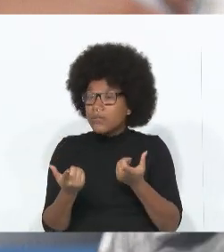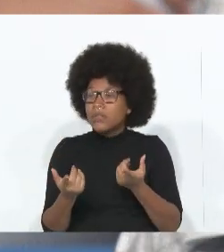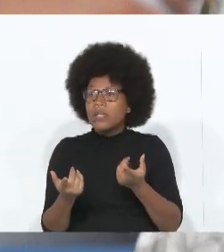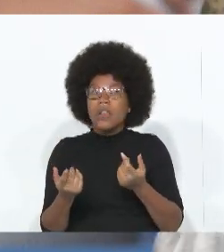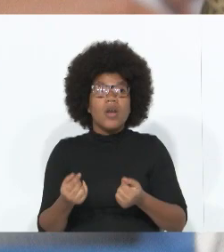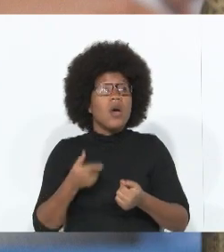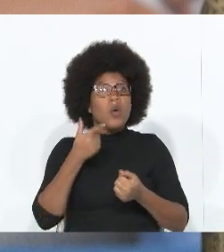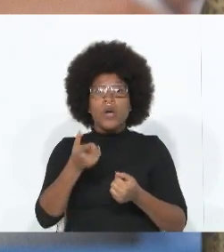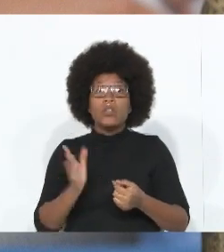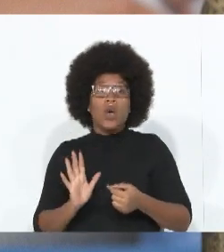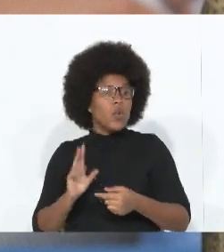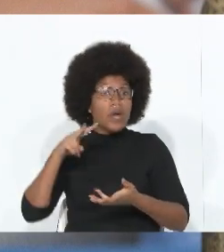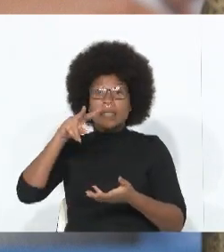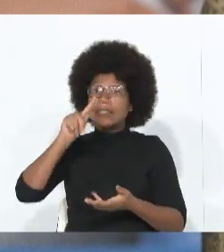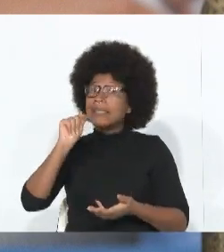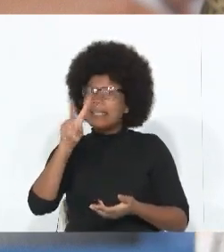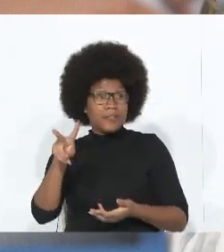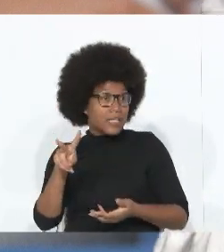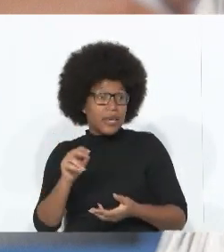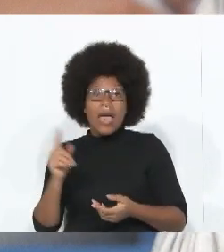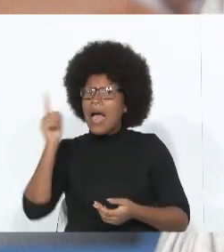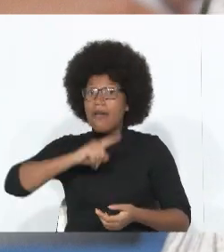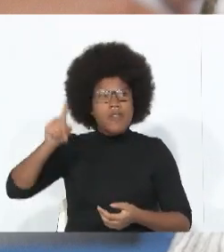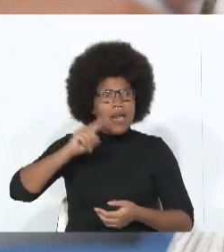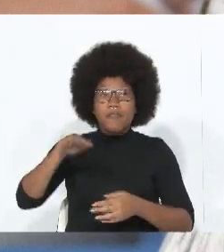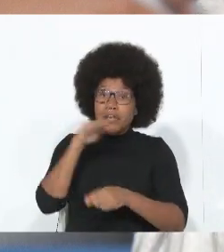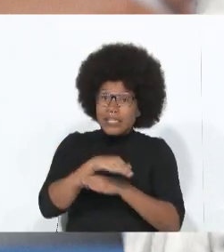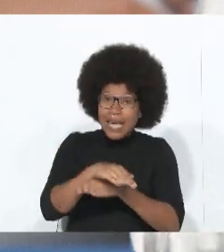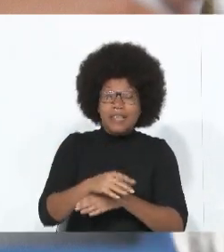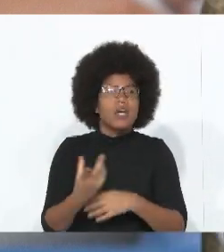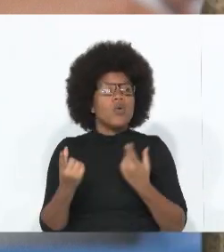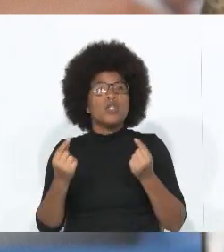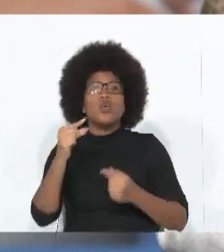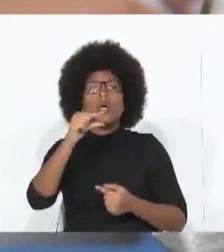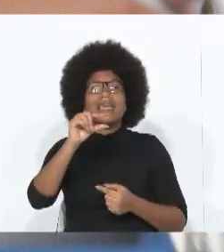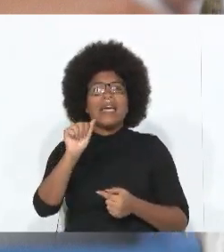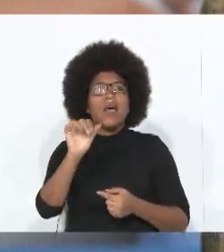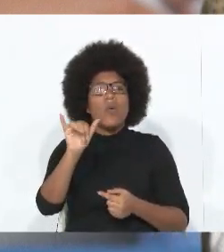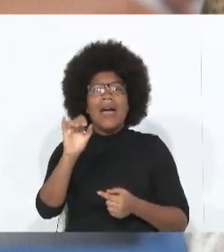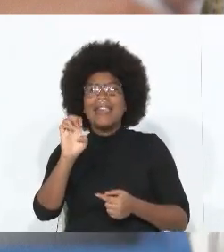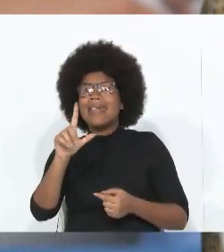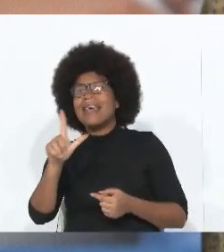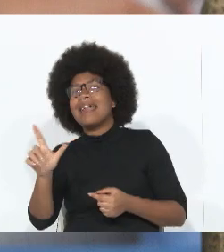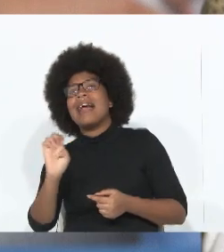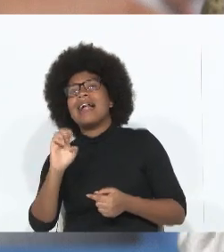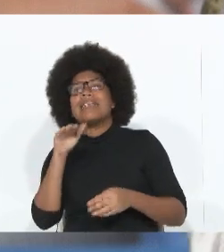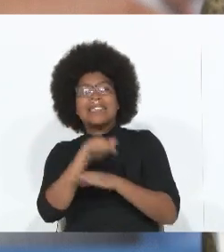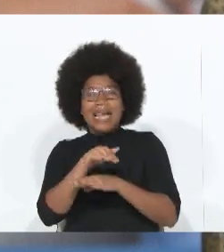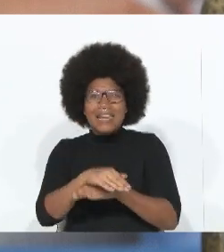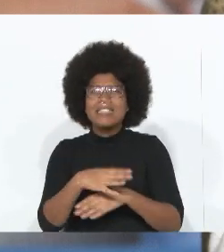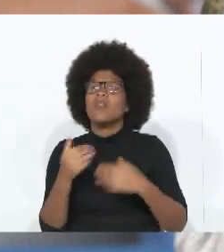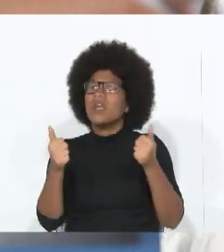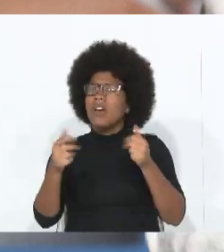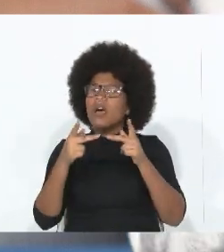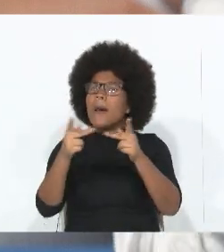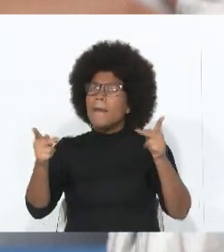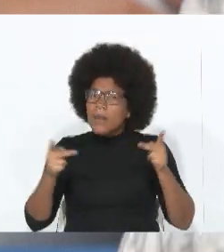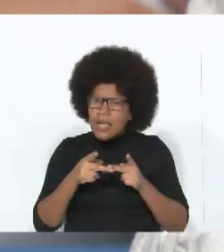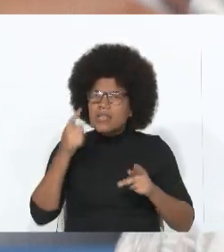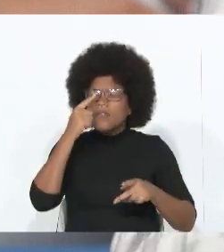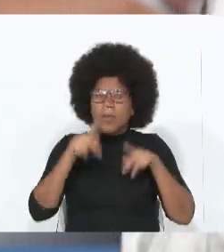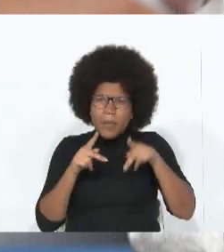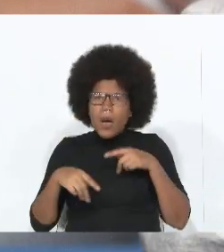was going on TV every night. And we started something called Guile Nights, and it was a kind of diffusing place for people to come and